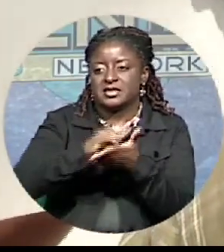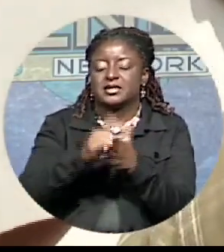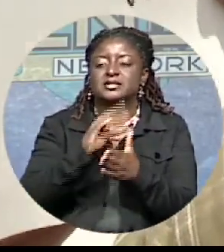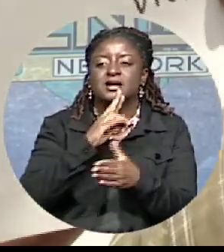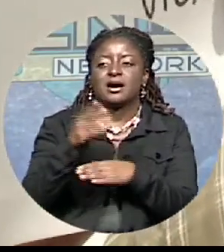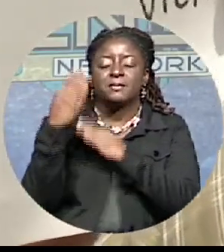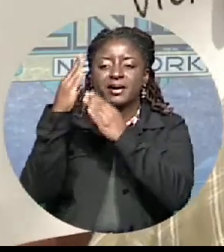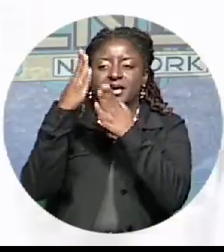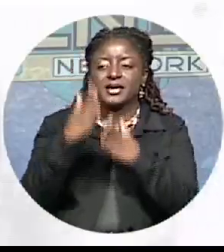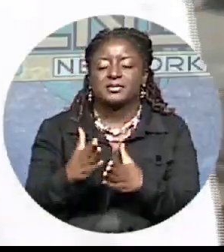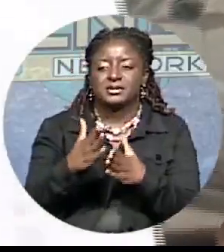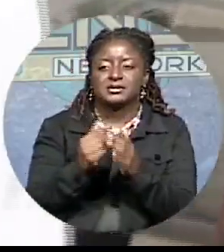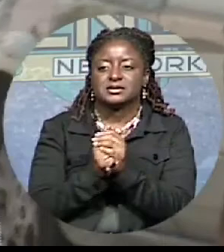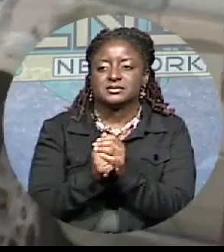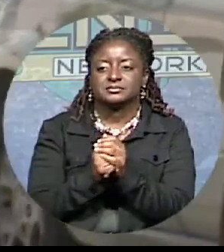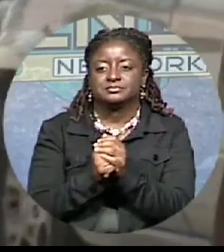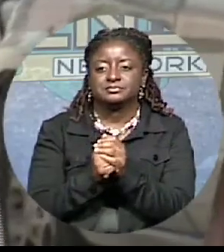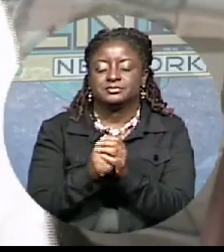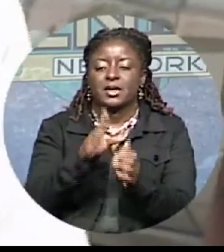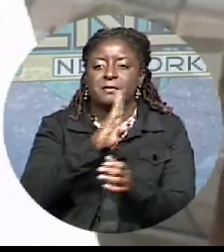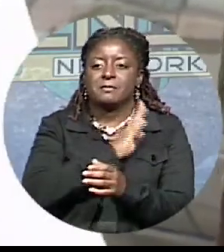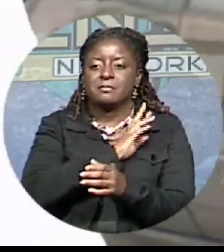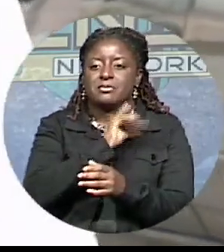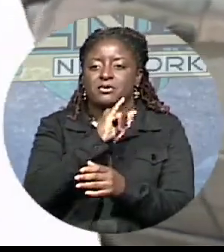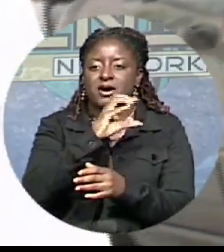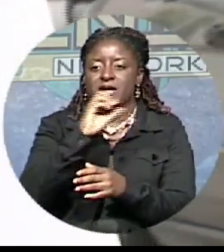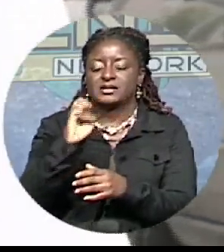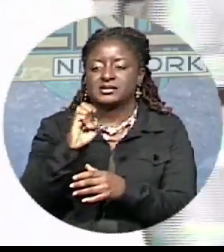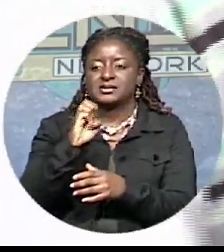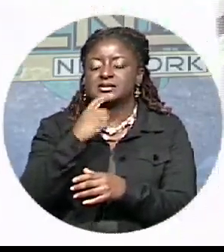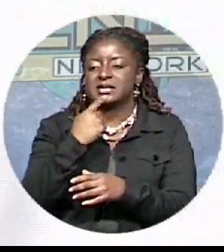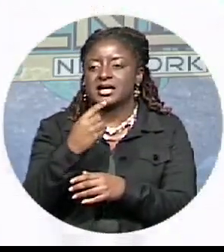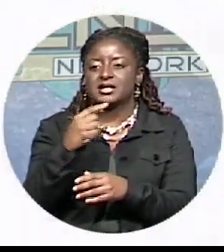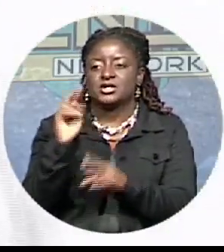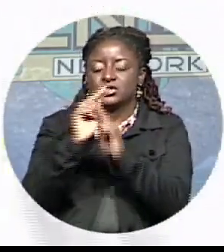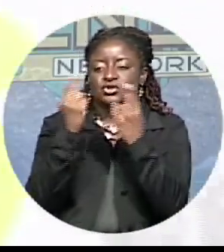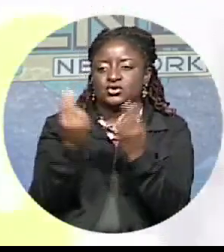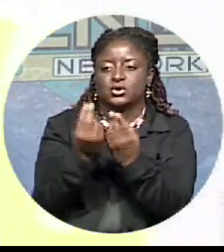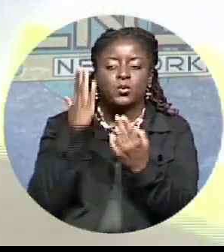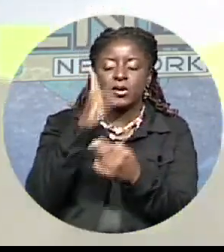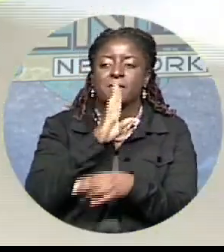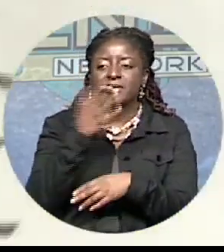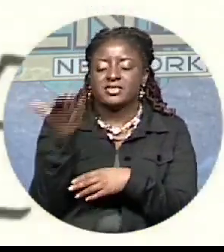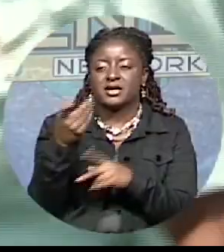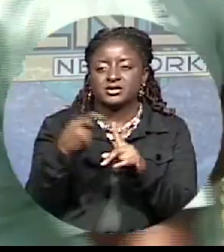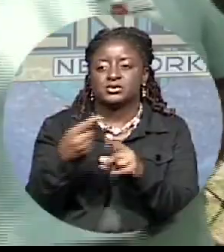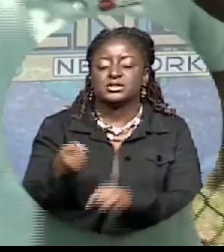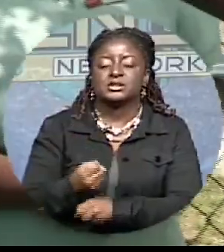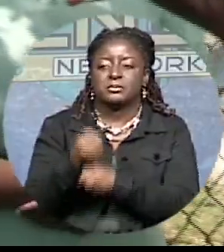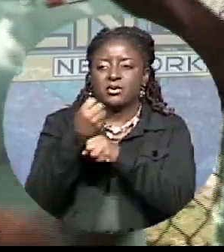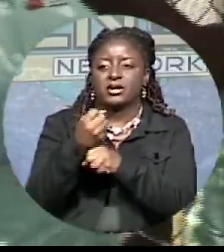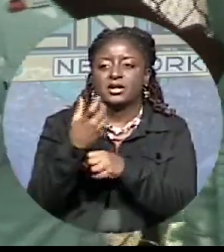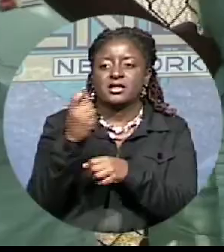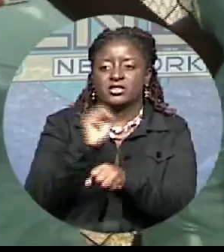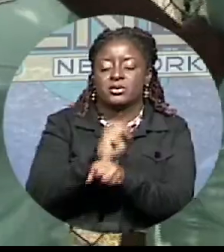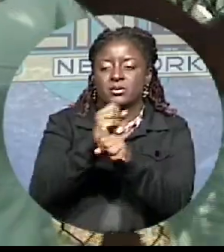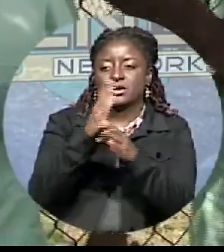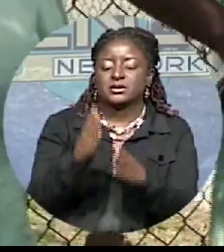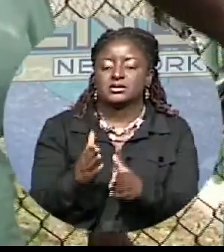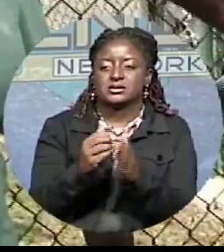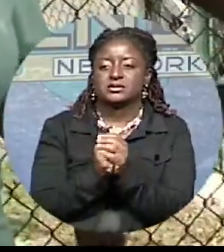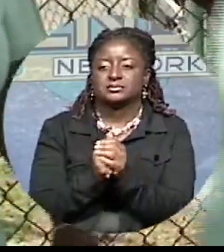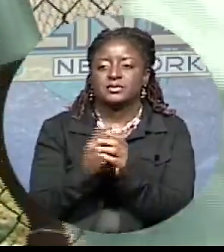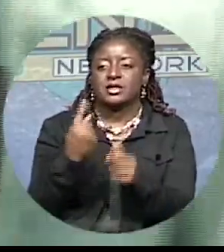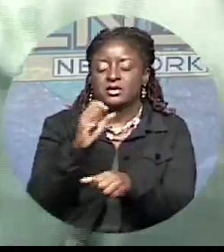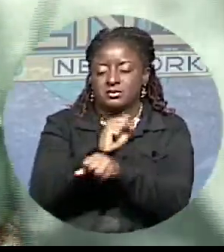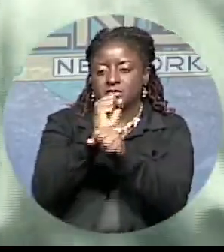all the time they talk about. Bryce said that the union will be there to support the employees for as long as they need it. In the meantime, the employees say